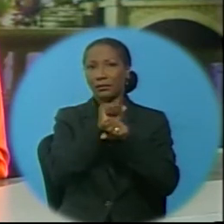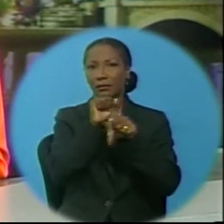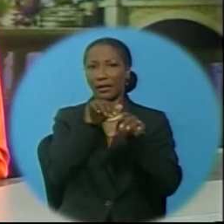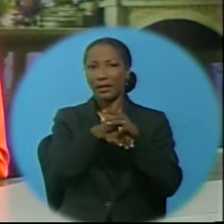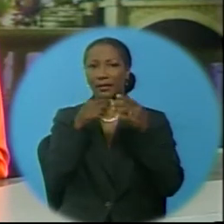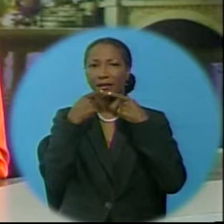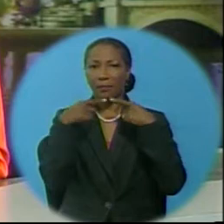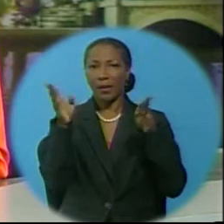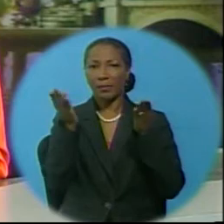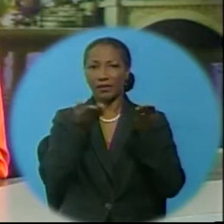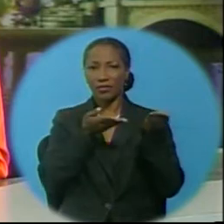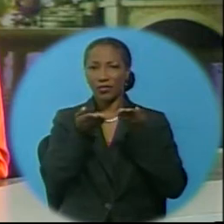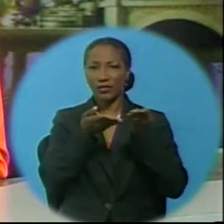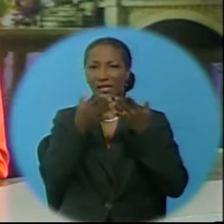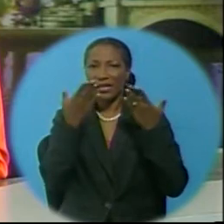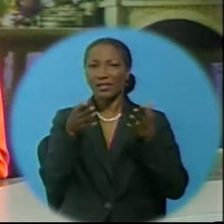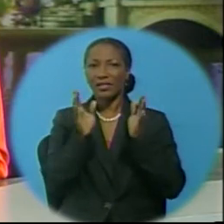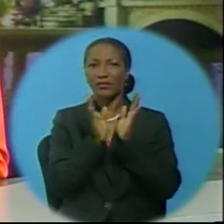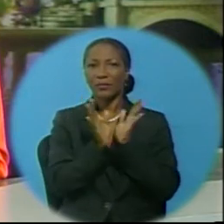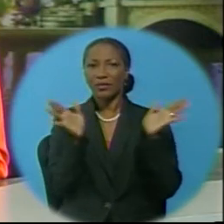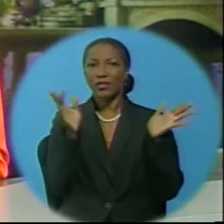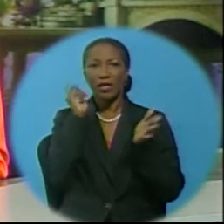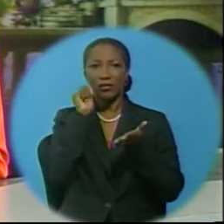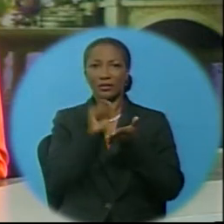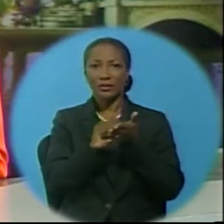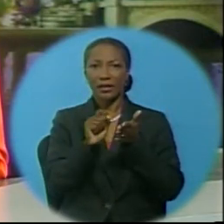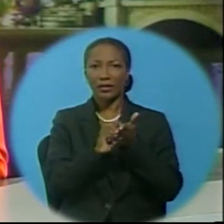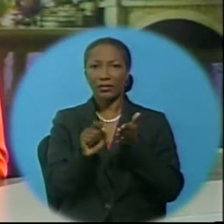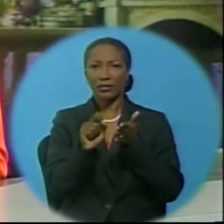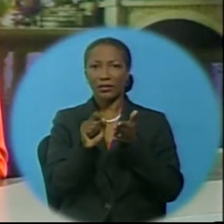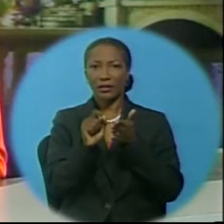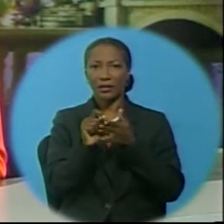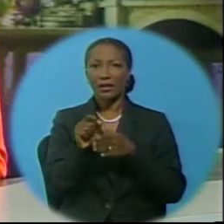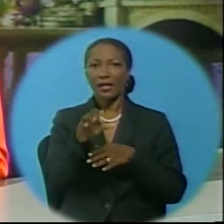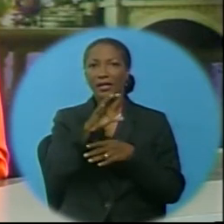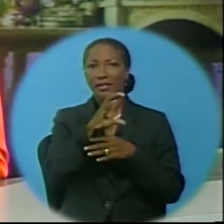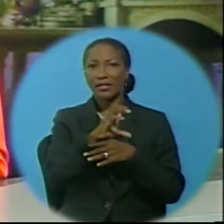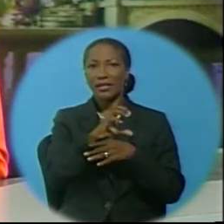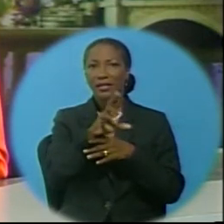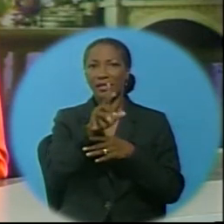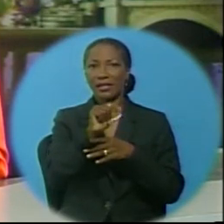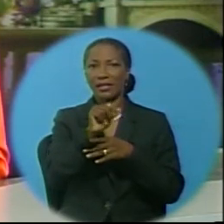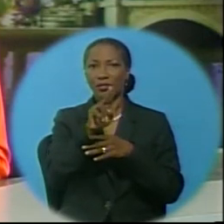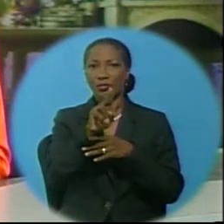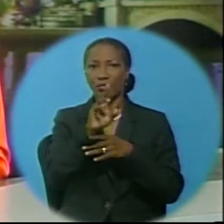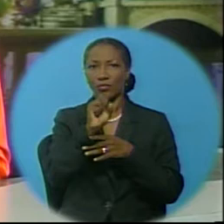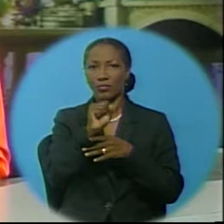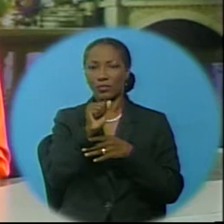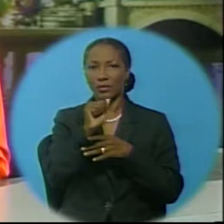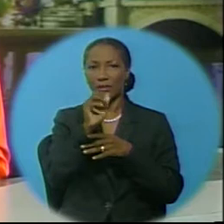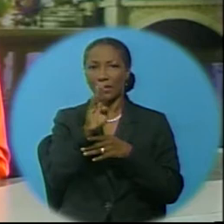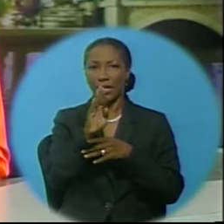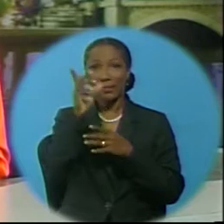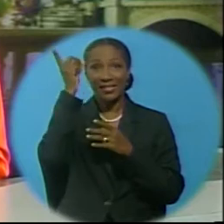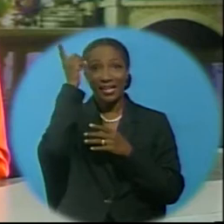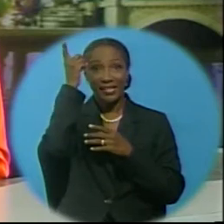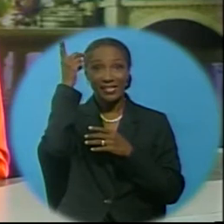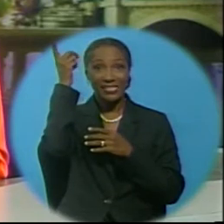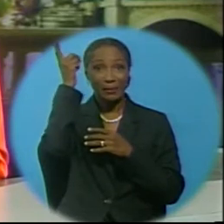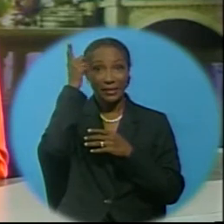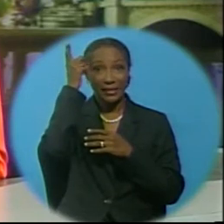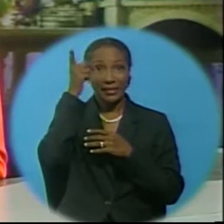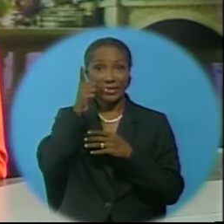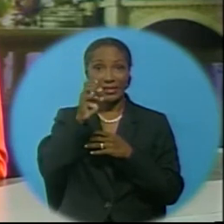from General Secretary of the Congress of Trade Unions and Staff Associations of Barbados, Dennis DePisa. He was giving an update on the